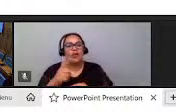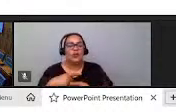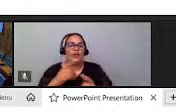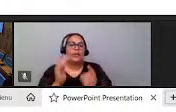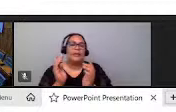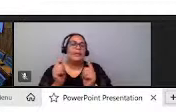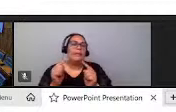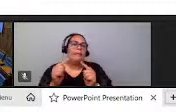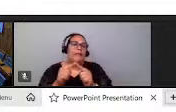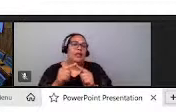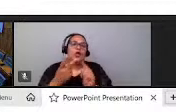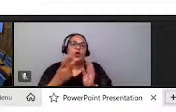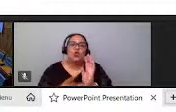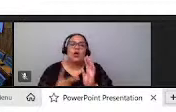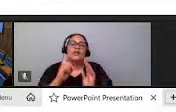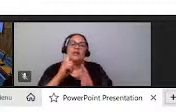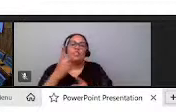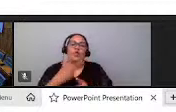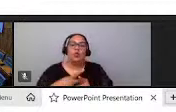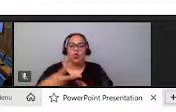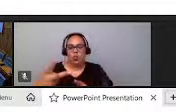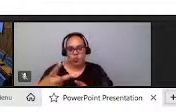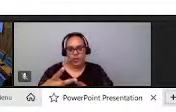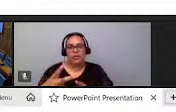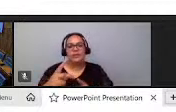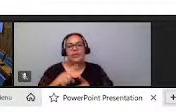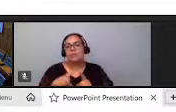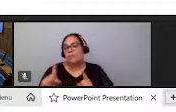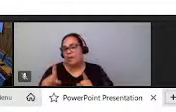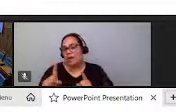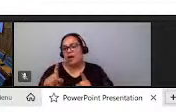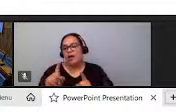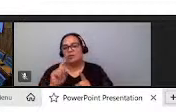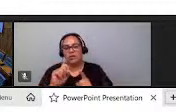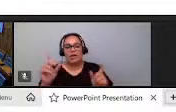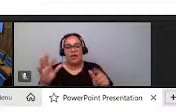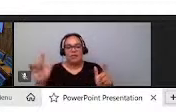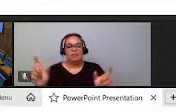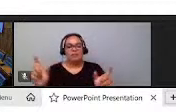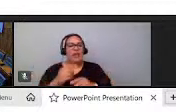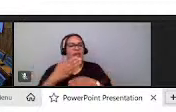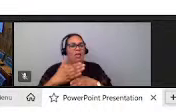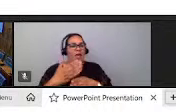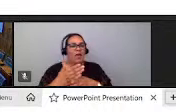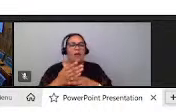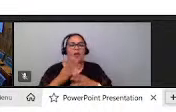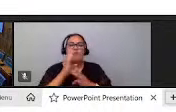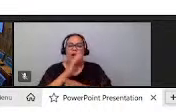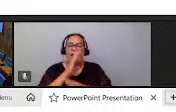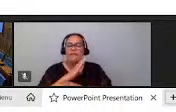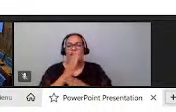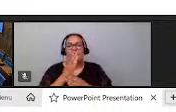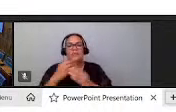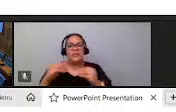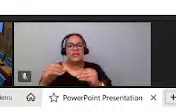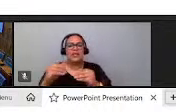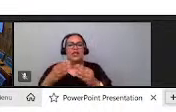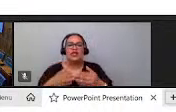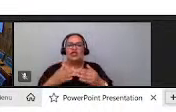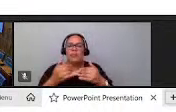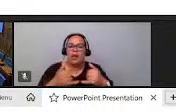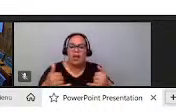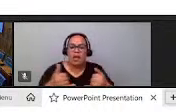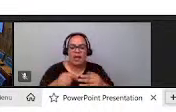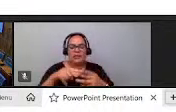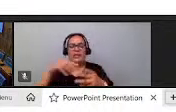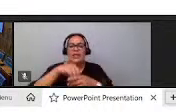twice uh every two weeks and it's a it's a combination from labor private sector shopping lines